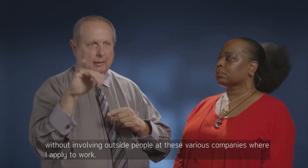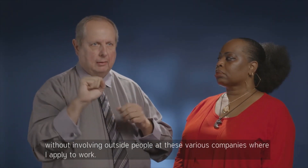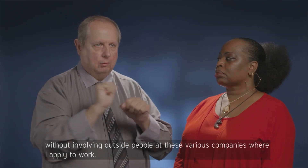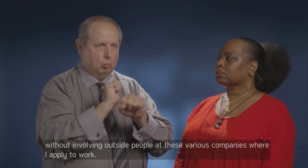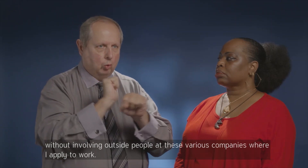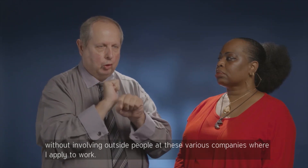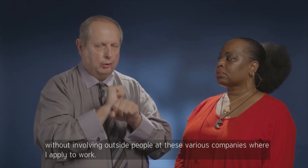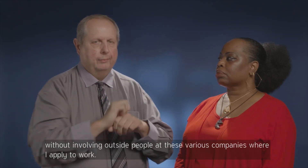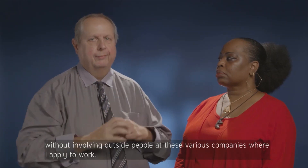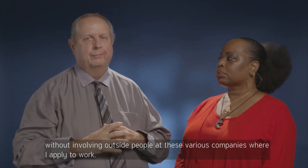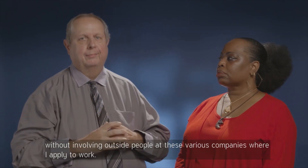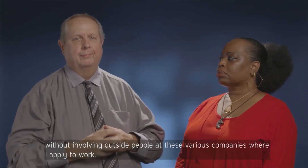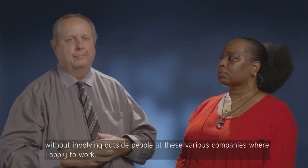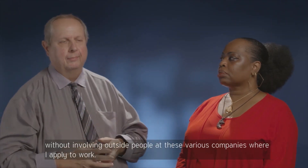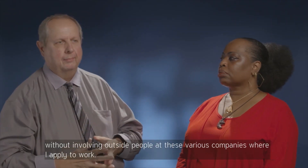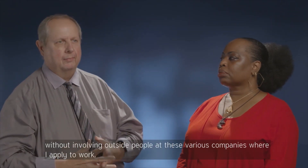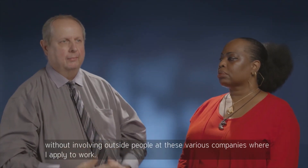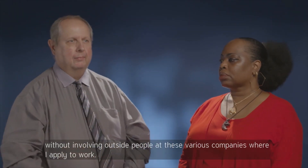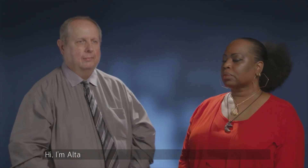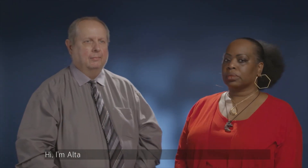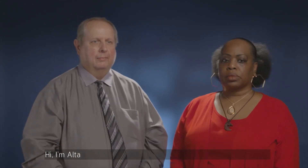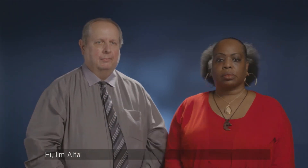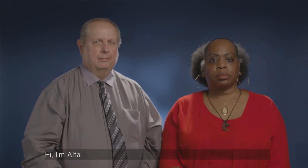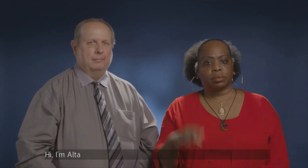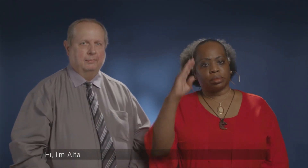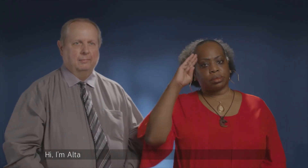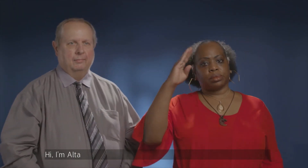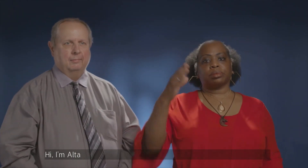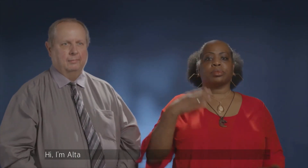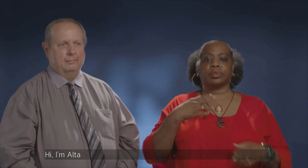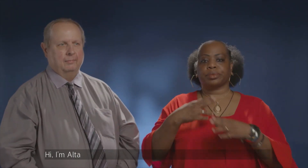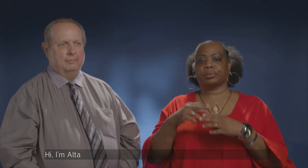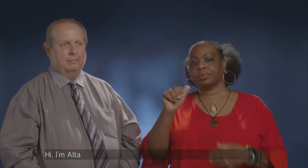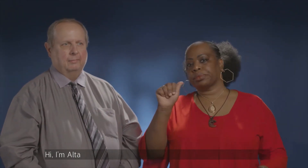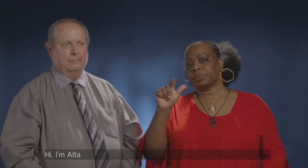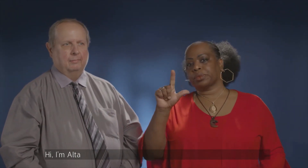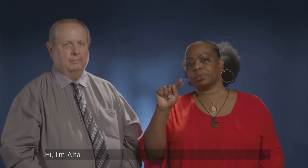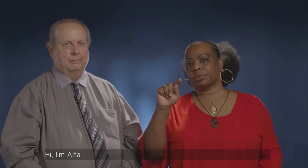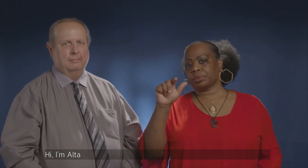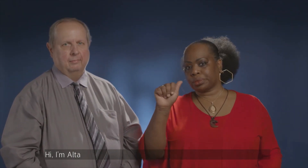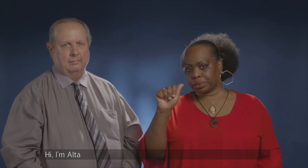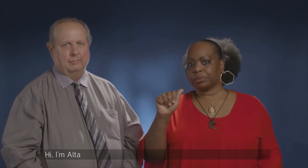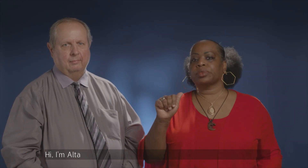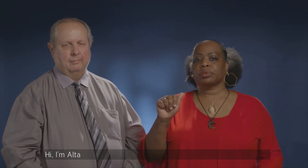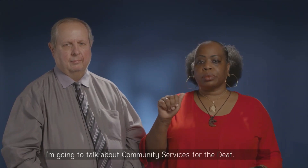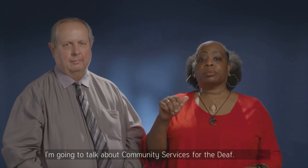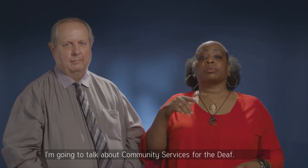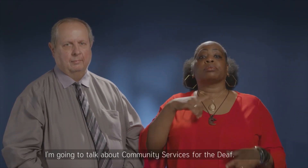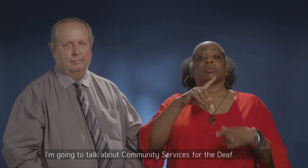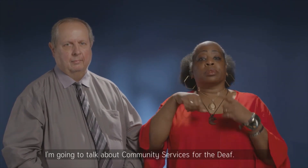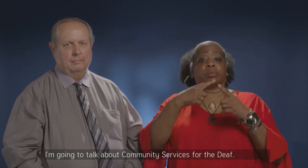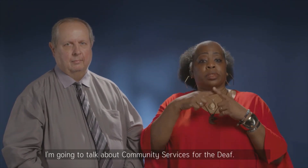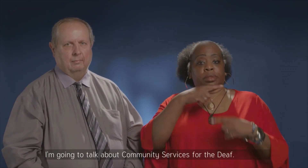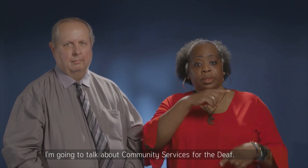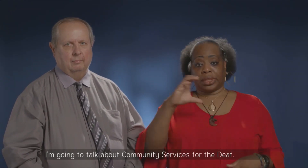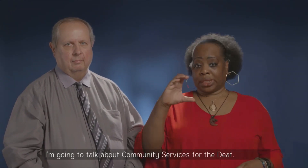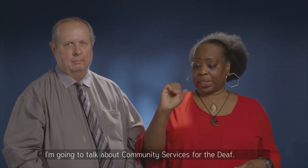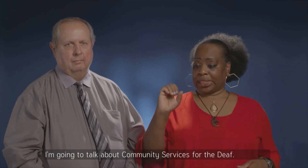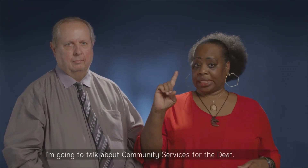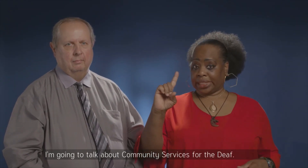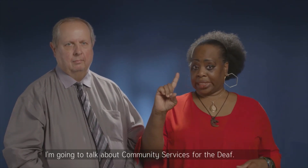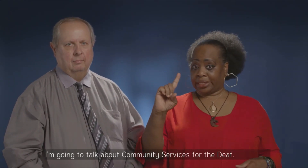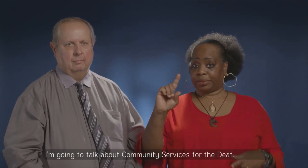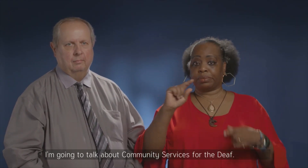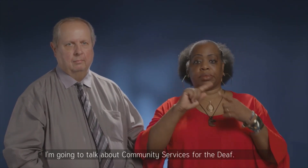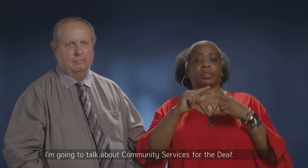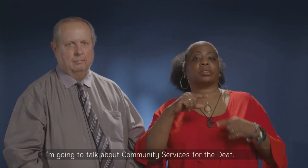various companies where I apply to work. Hi, I'm Alta. I'm going to talk about